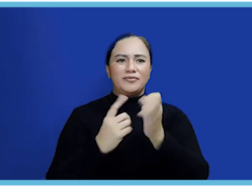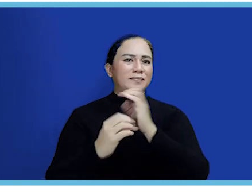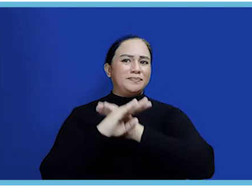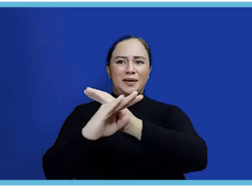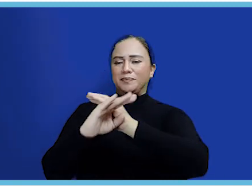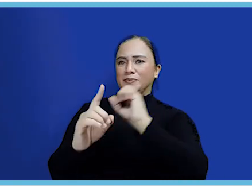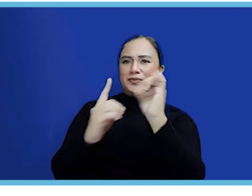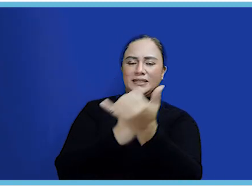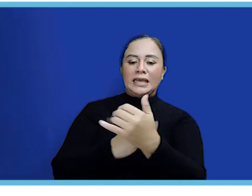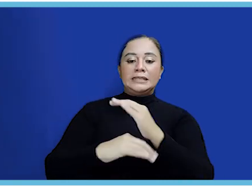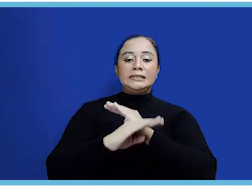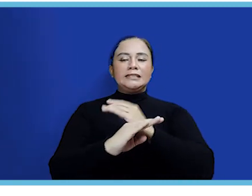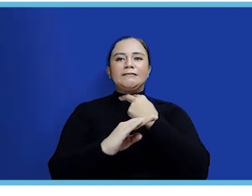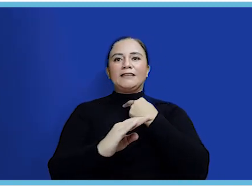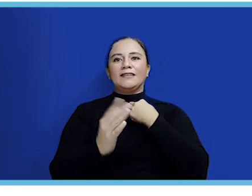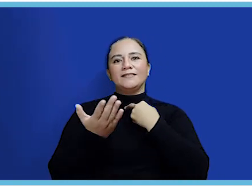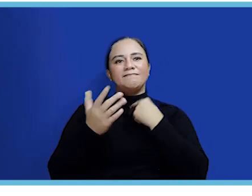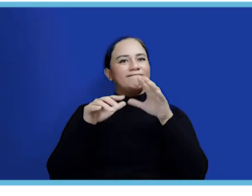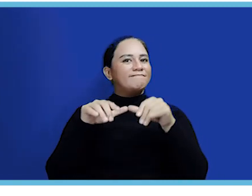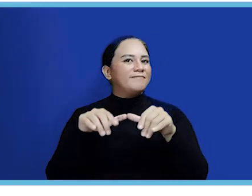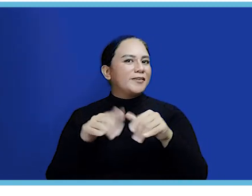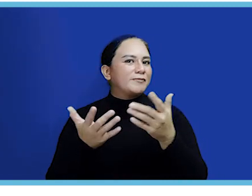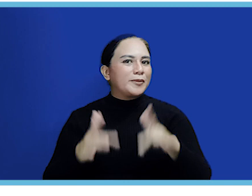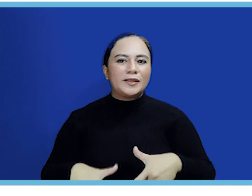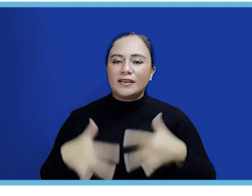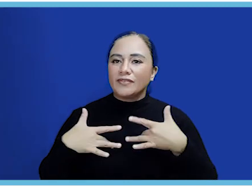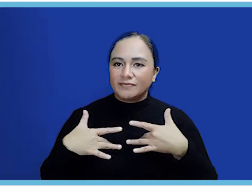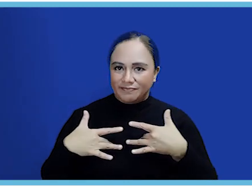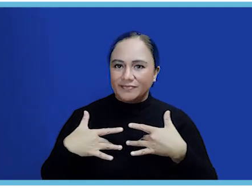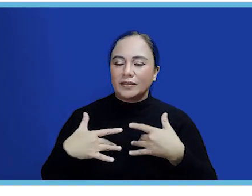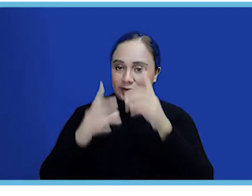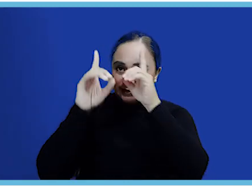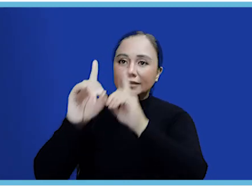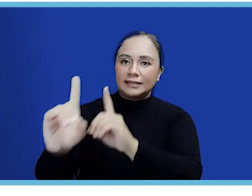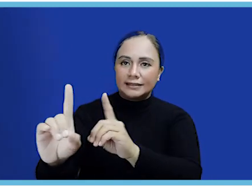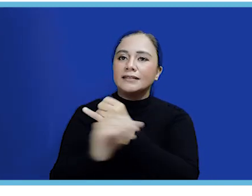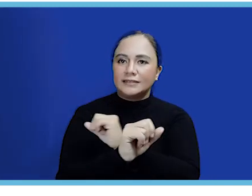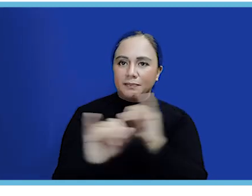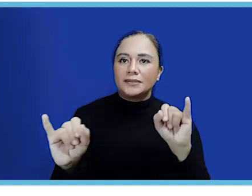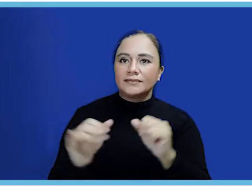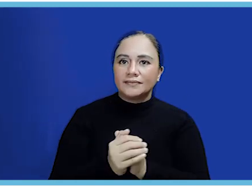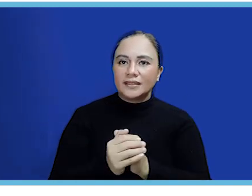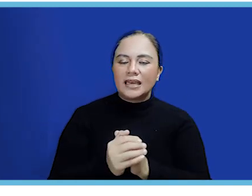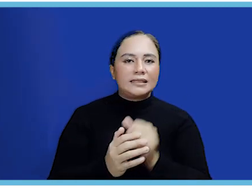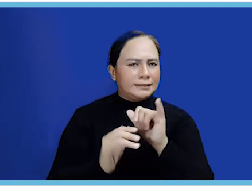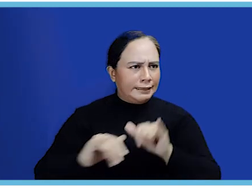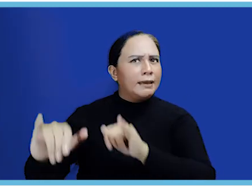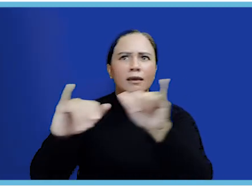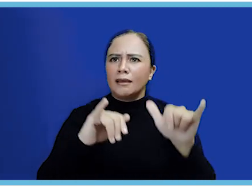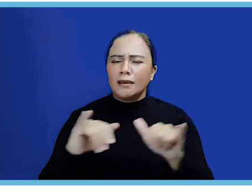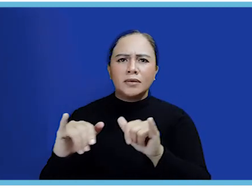barriers in society that prevent people with disabilities from living a life of dignity and independently